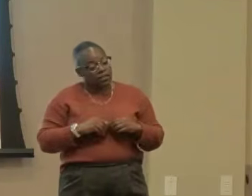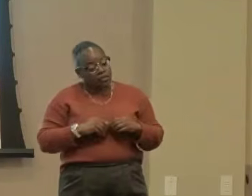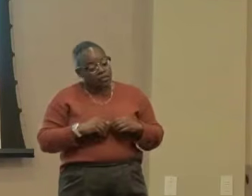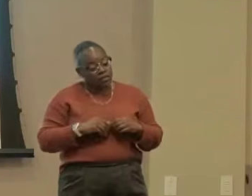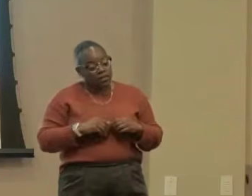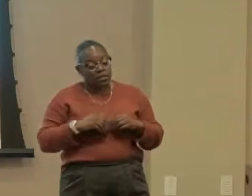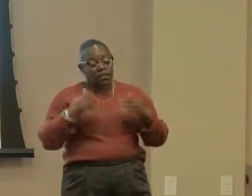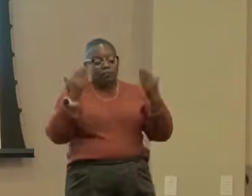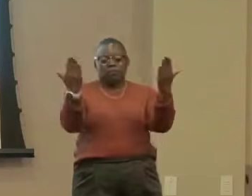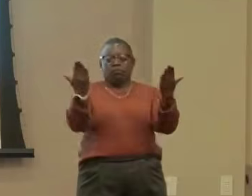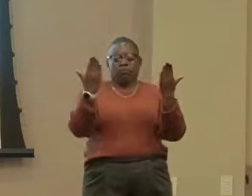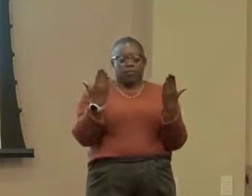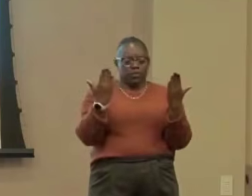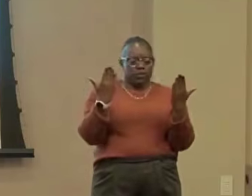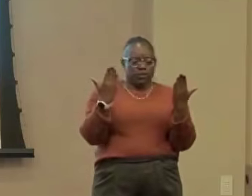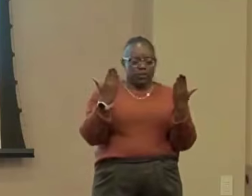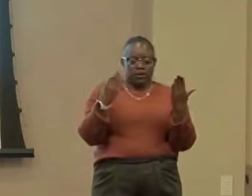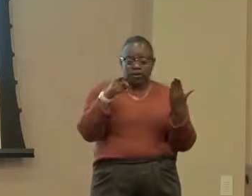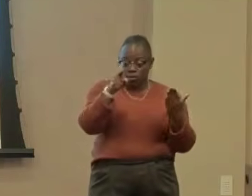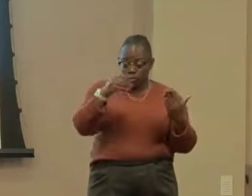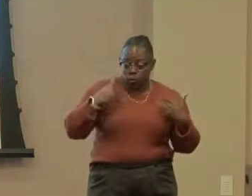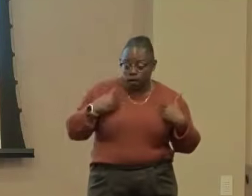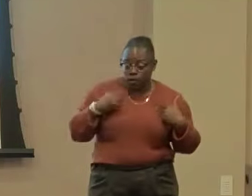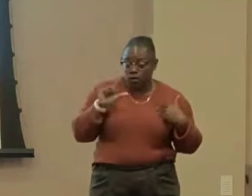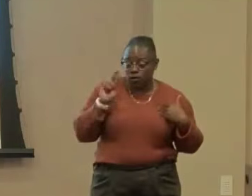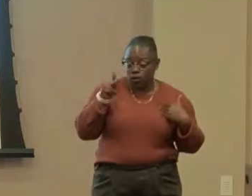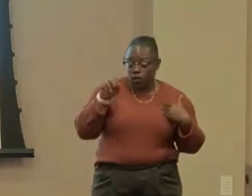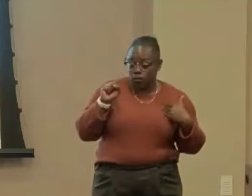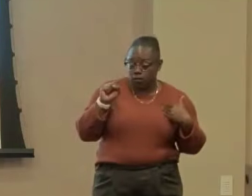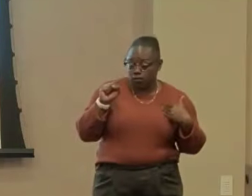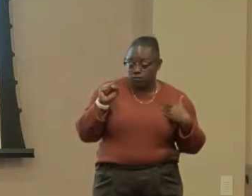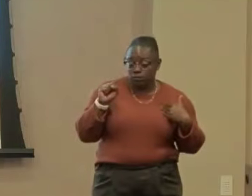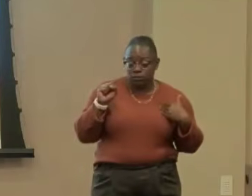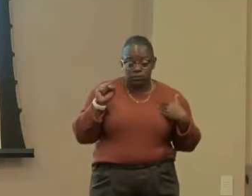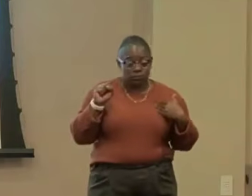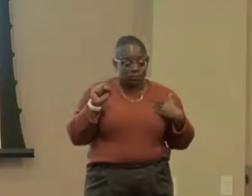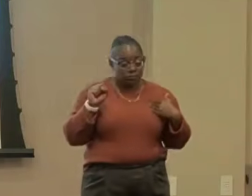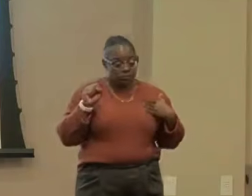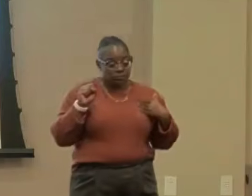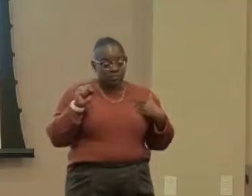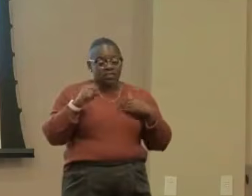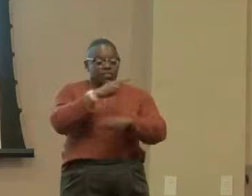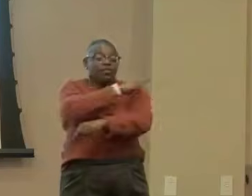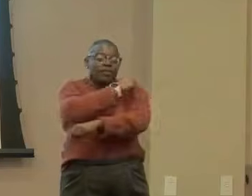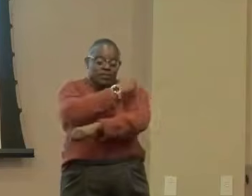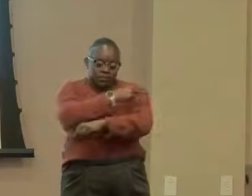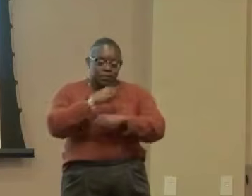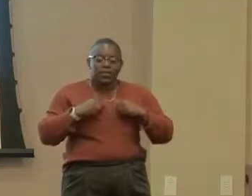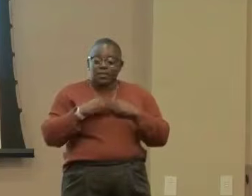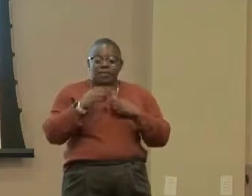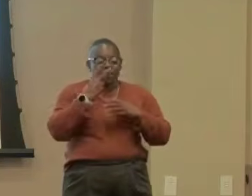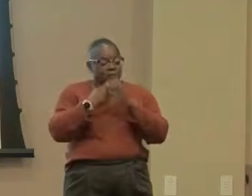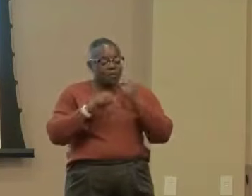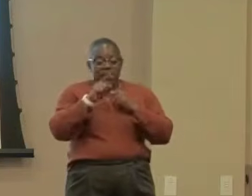they both asked if you had lupus, right? And they asked, because they were at hospitals,